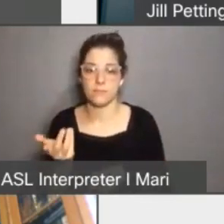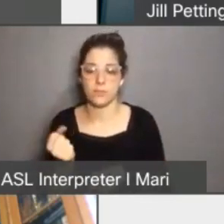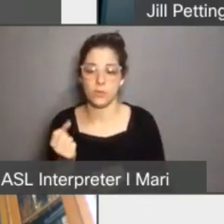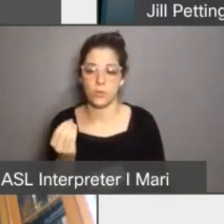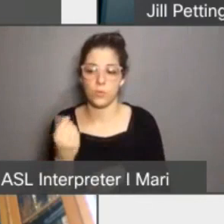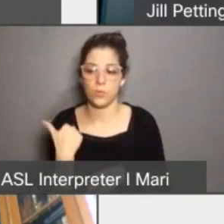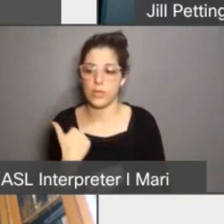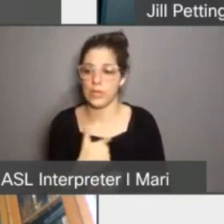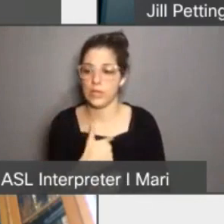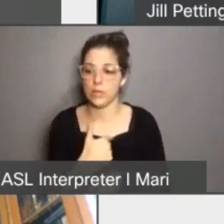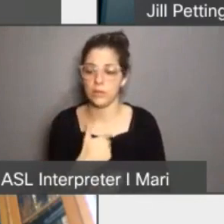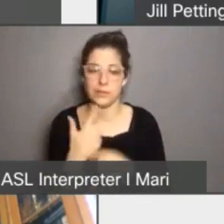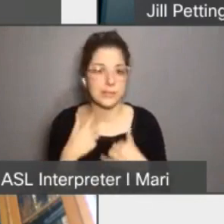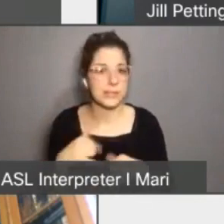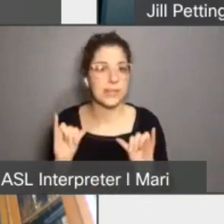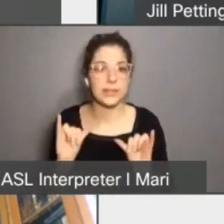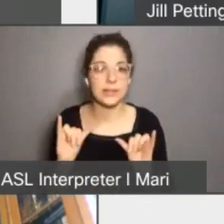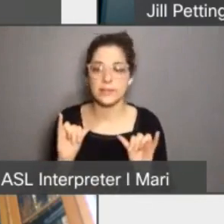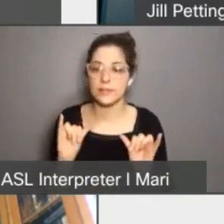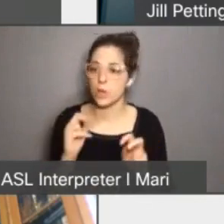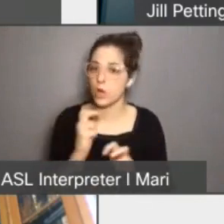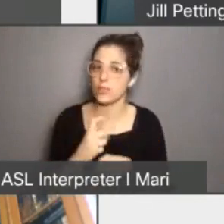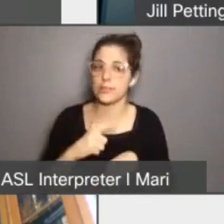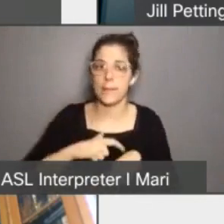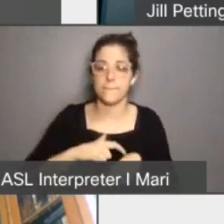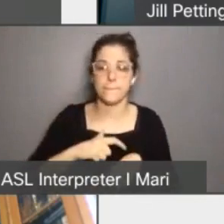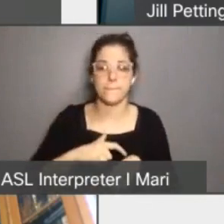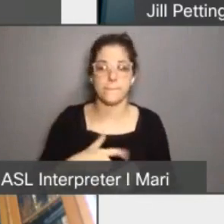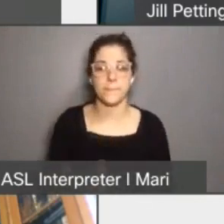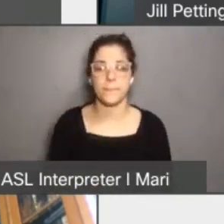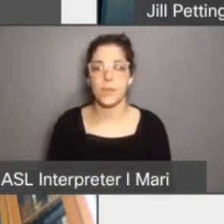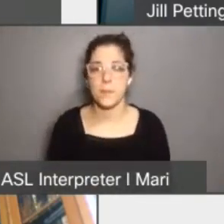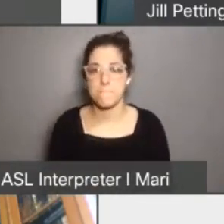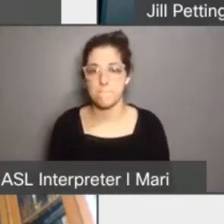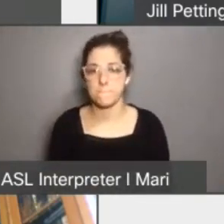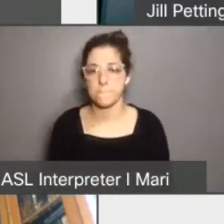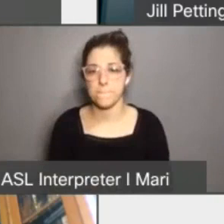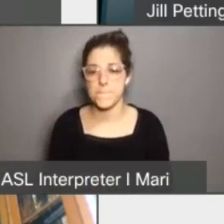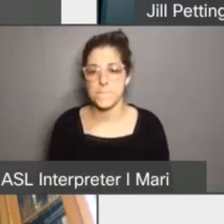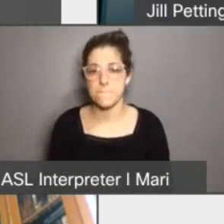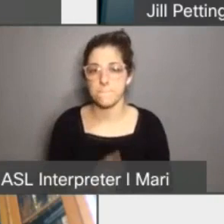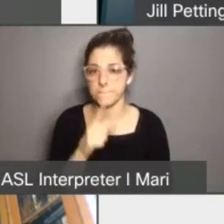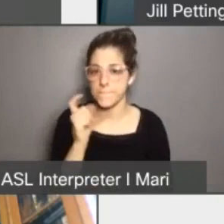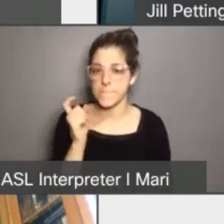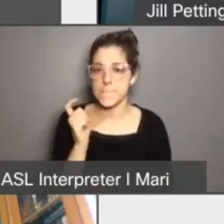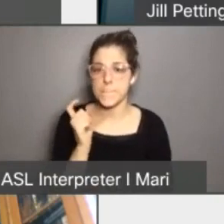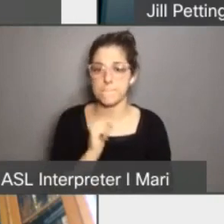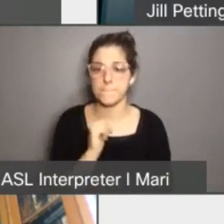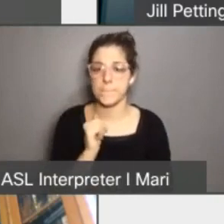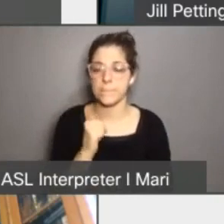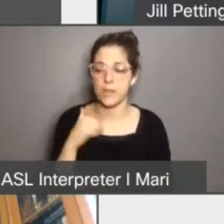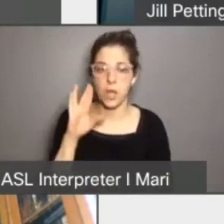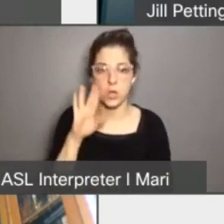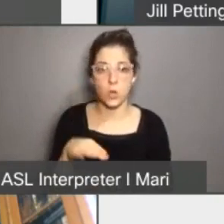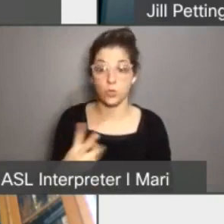we're still having a hard time as it is. Because I know two